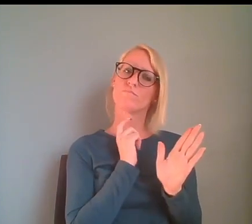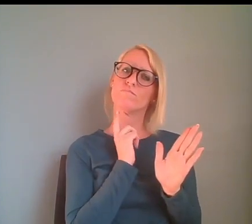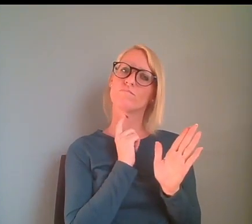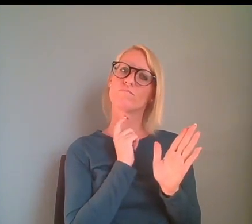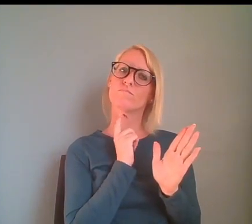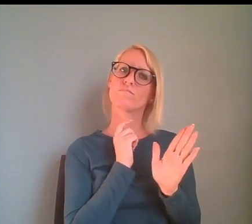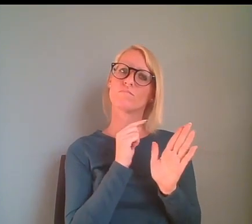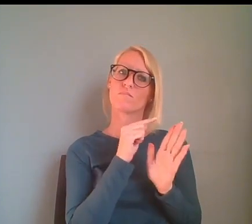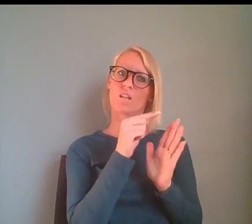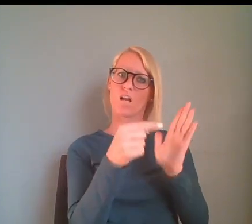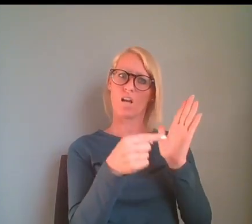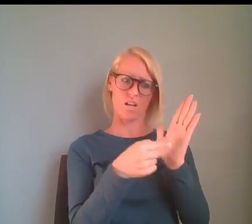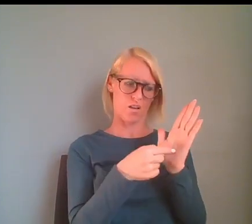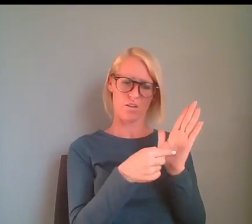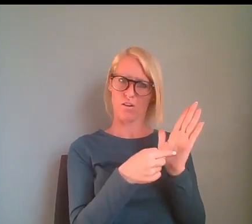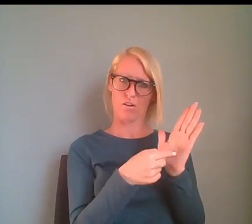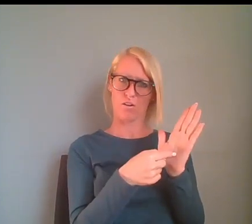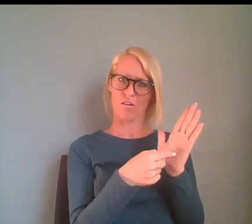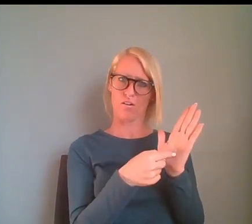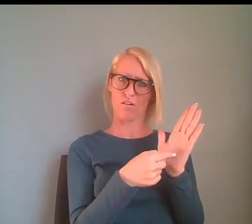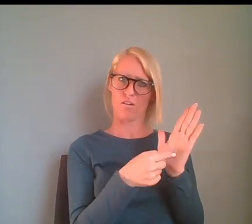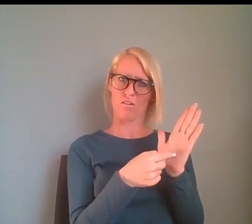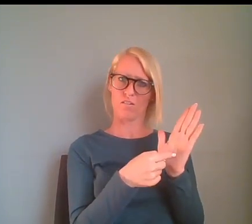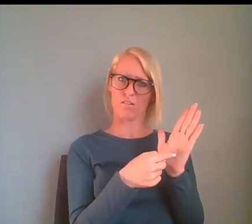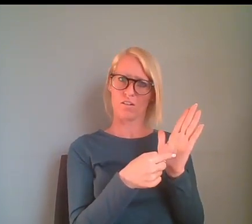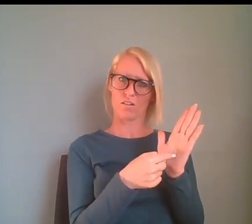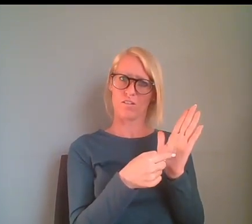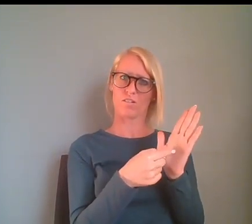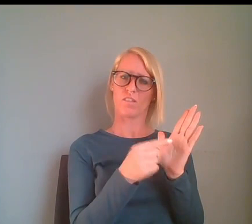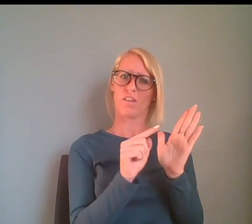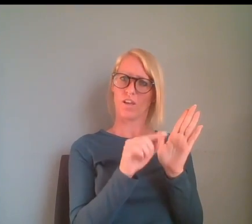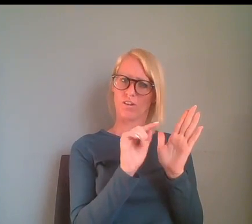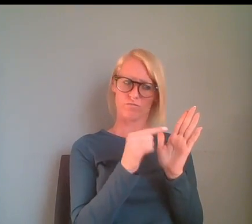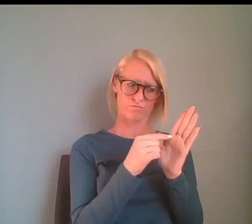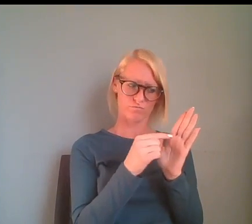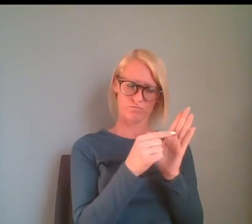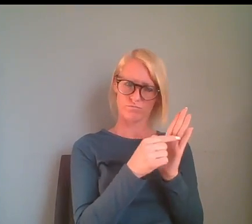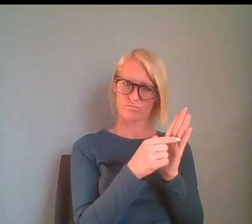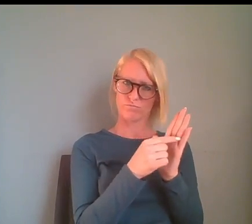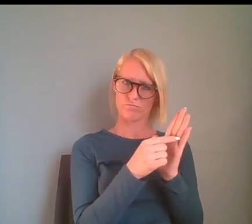Put it down here? Does that look up about right there?